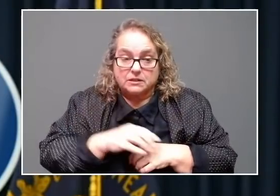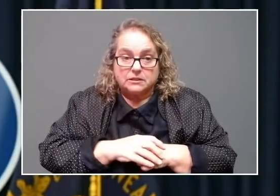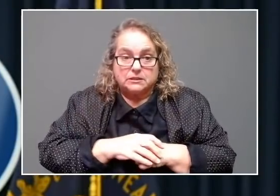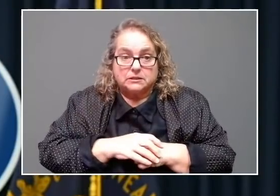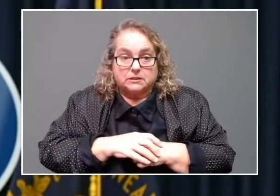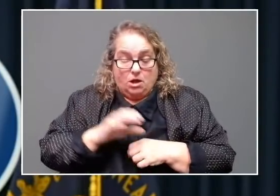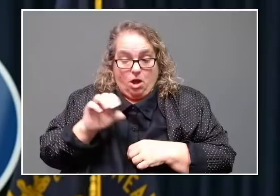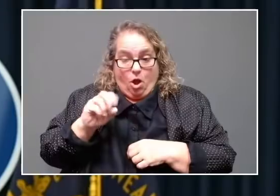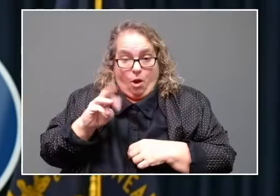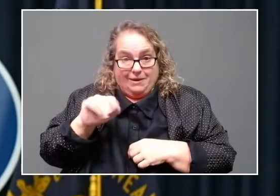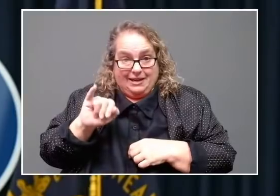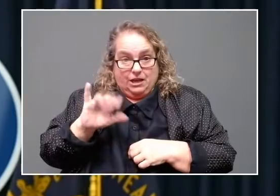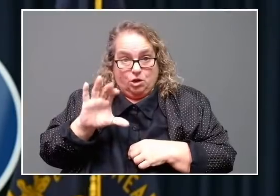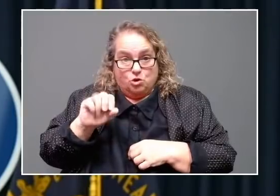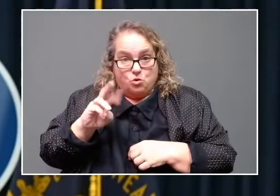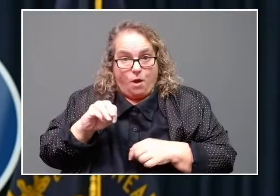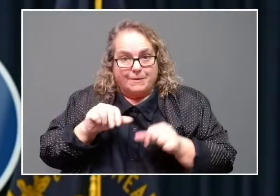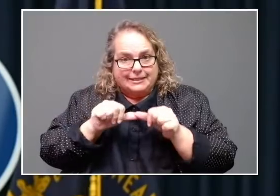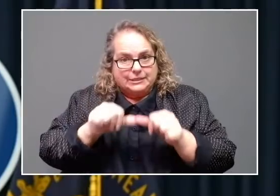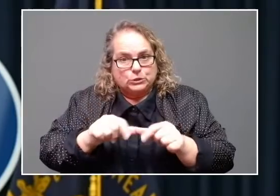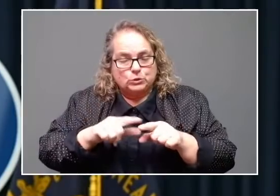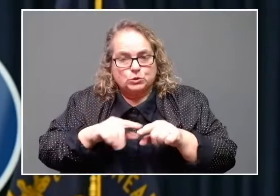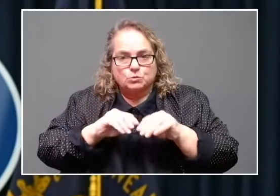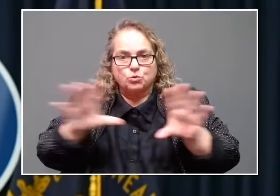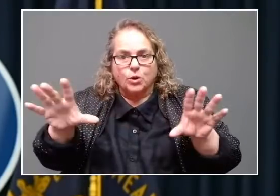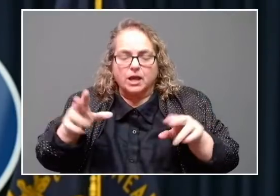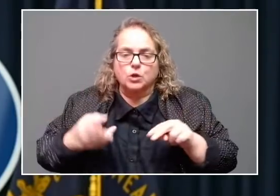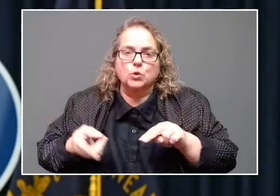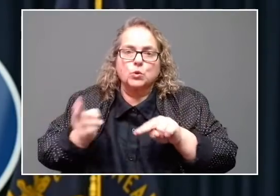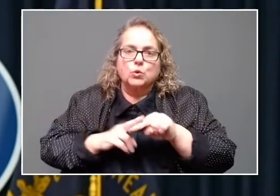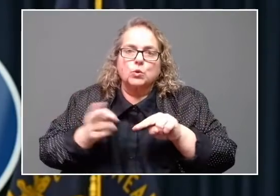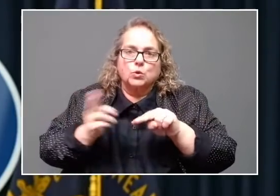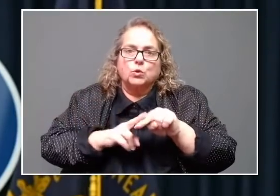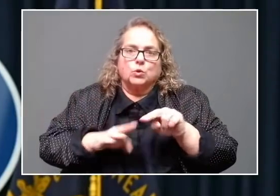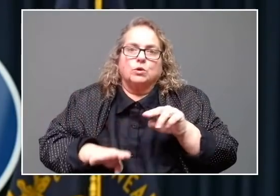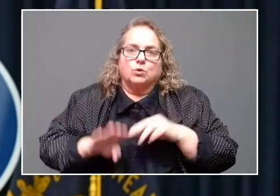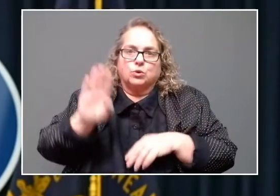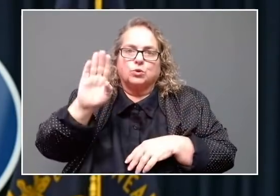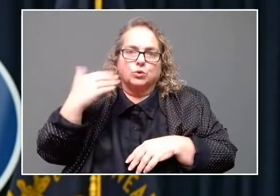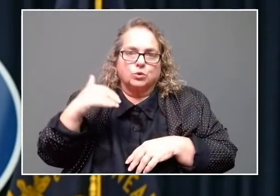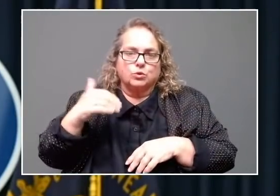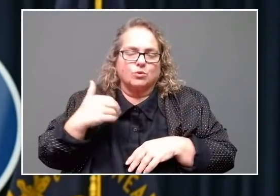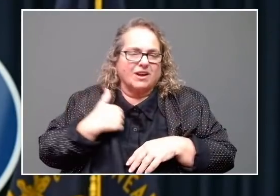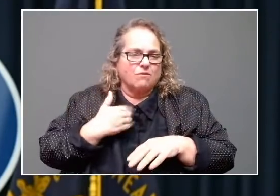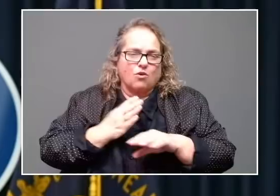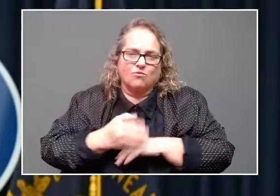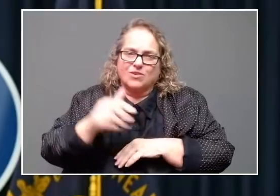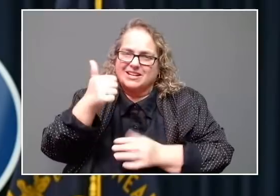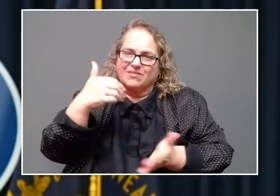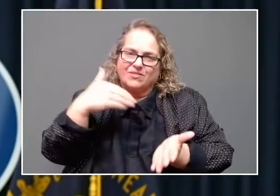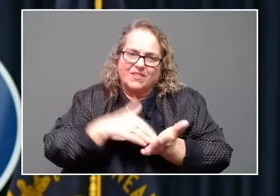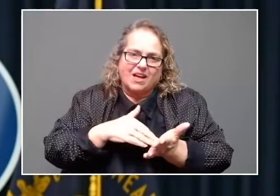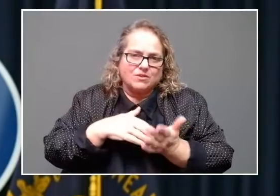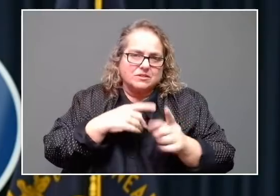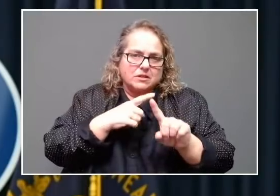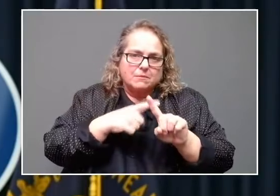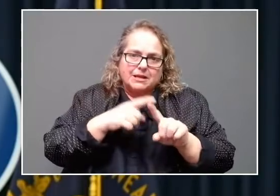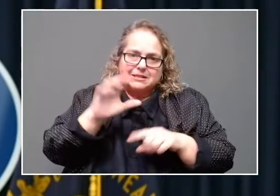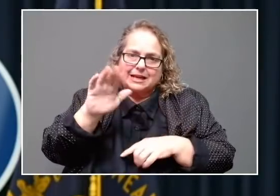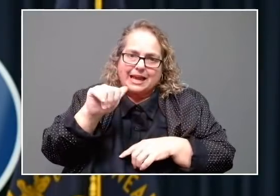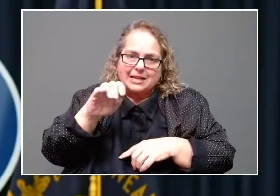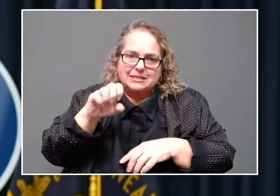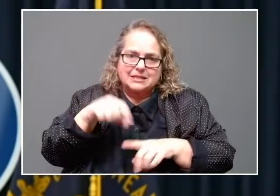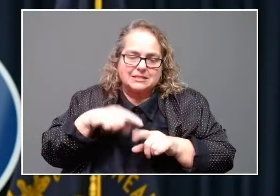spread at a rapid rate. We've had over 10,000 plus cases, certainly the last several days. We